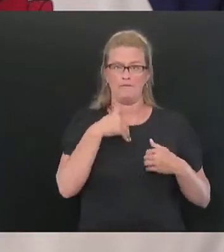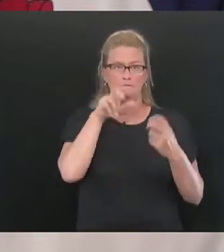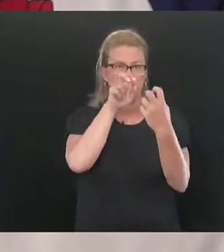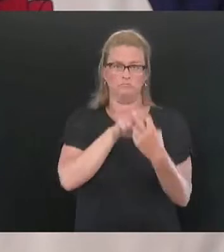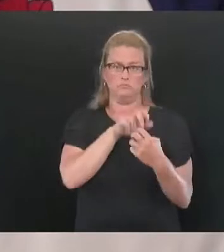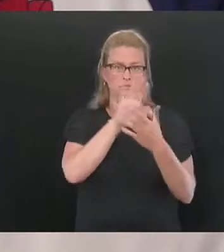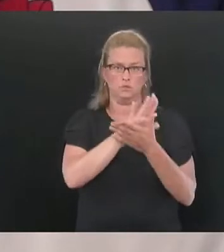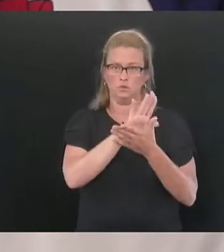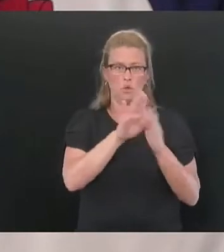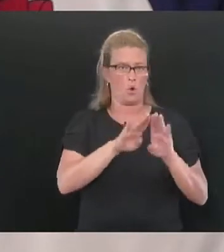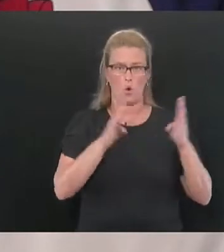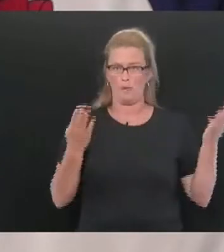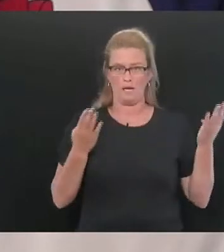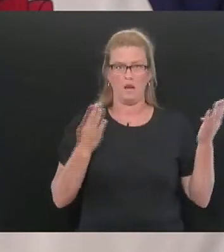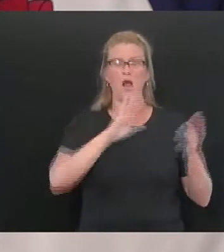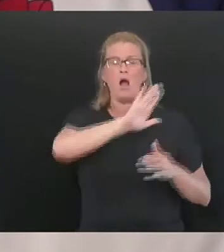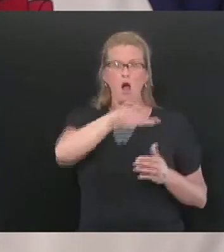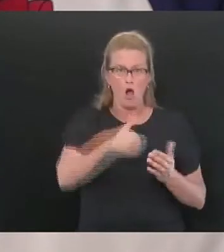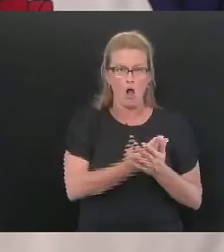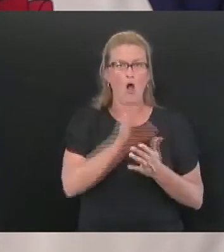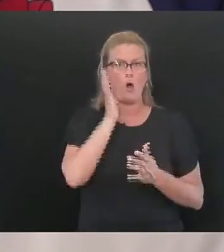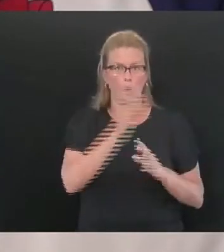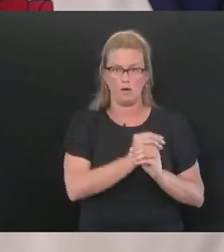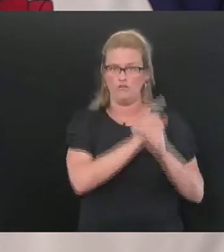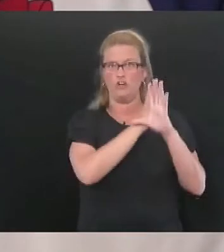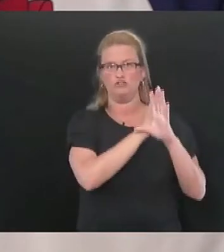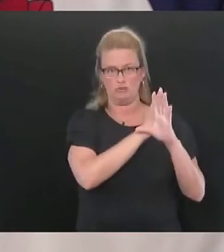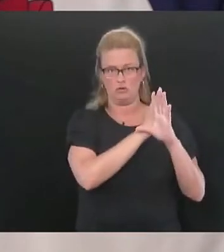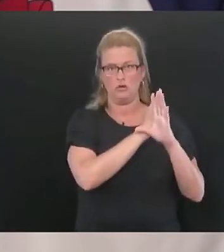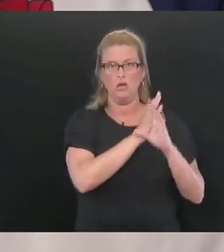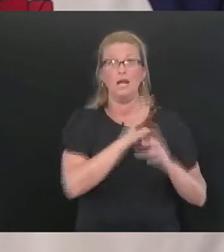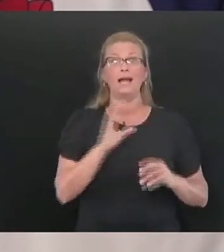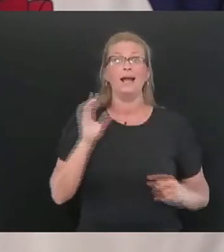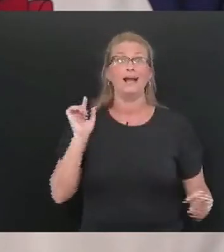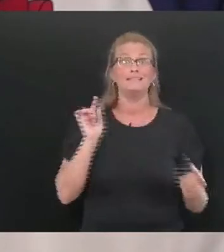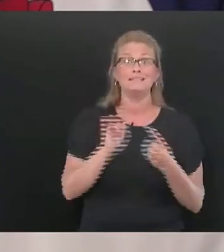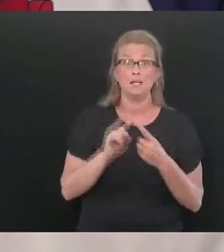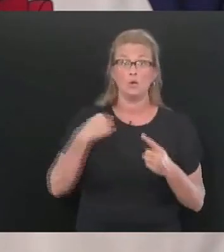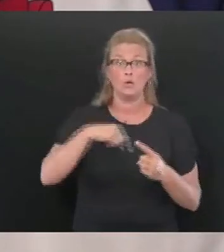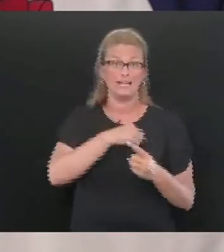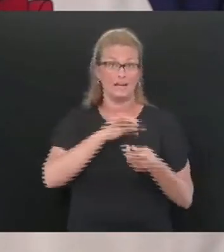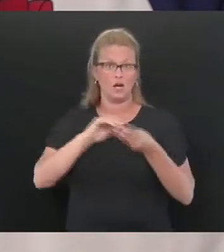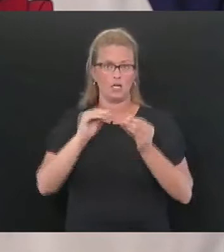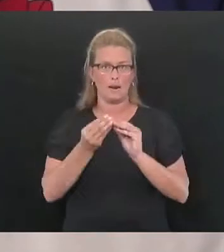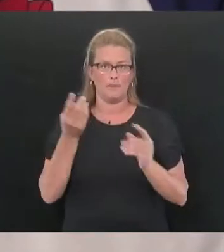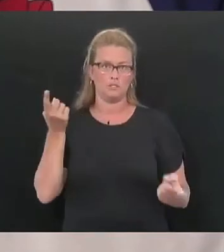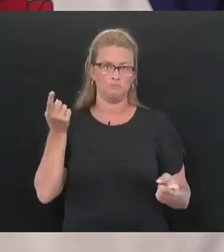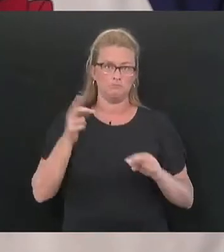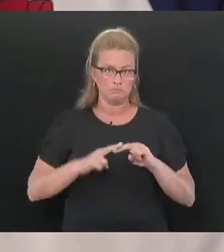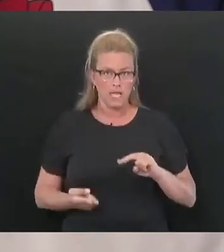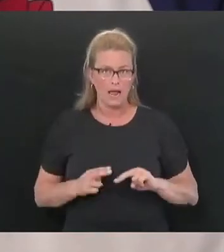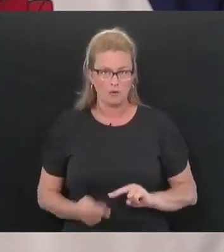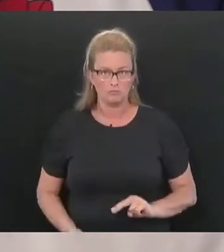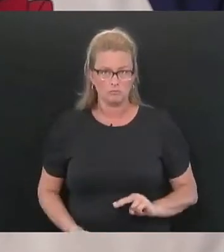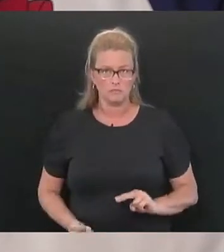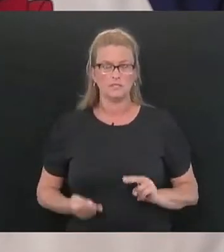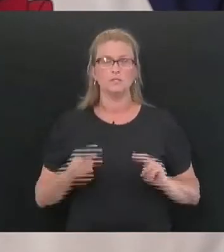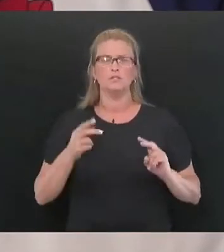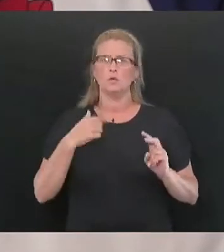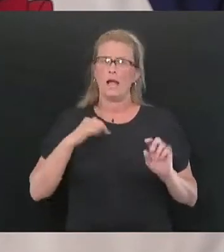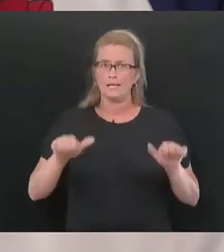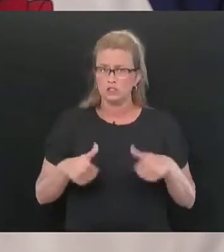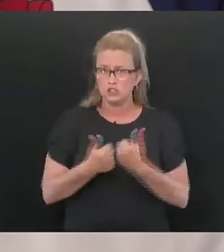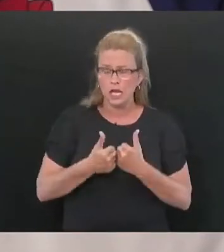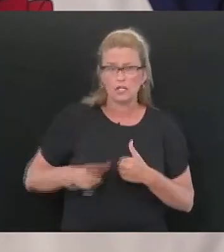open. We will do it all virtually until we get the numbers down. We will challenge all of y'all